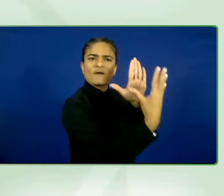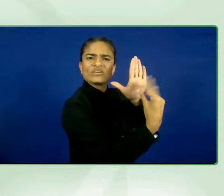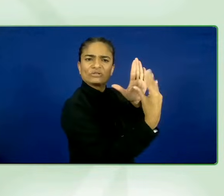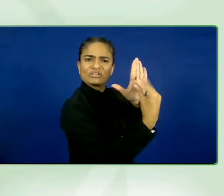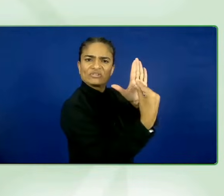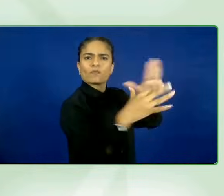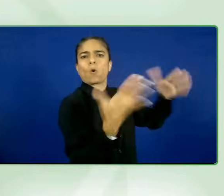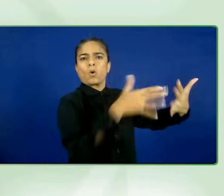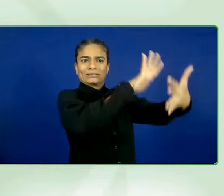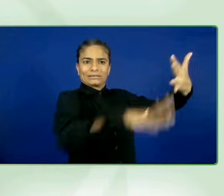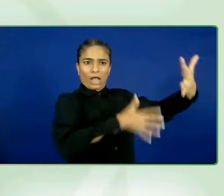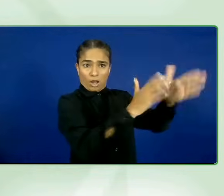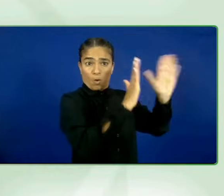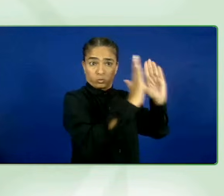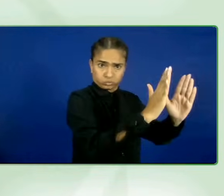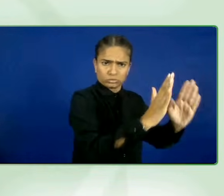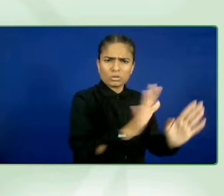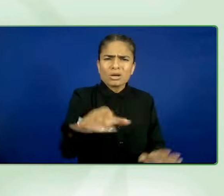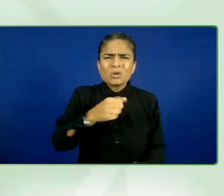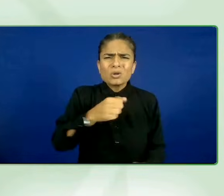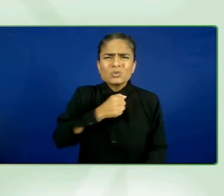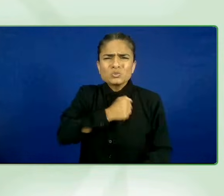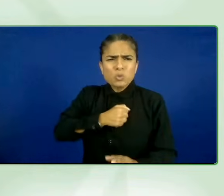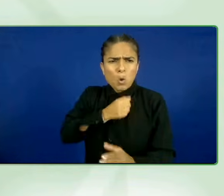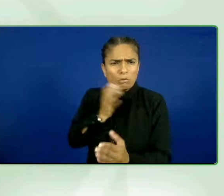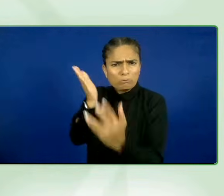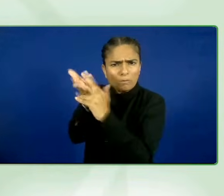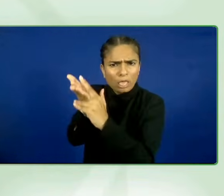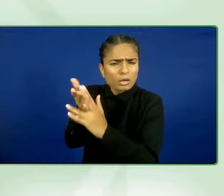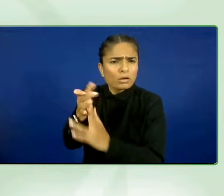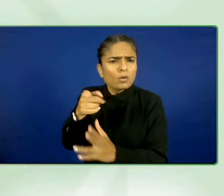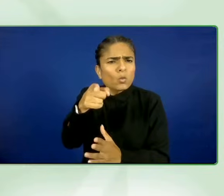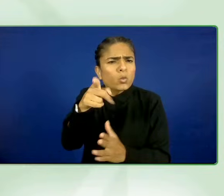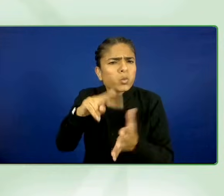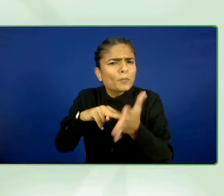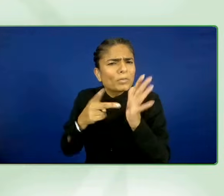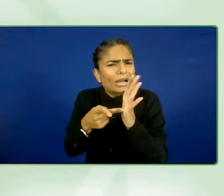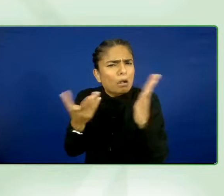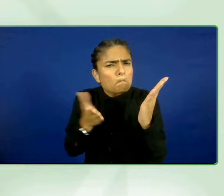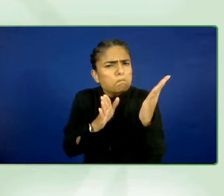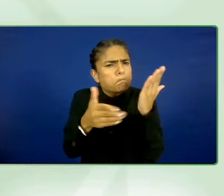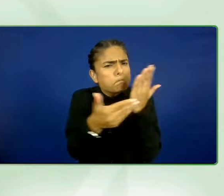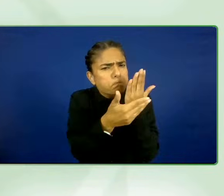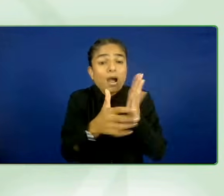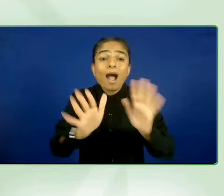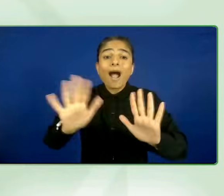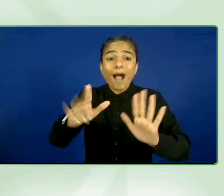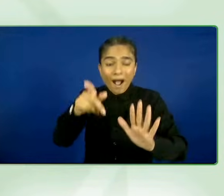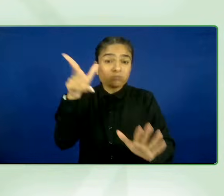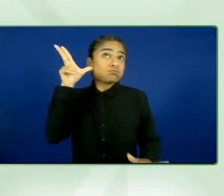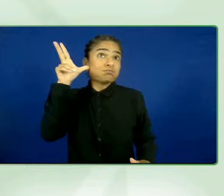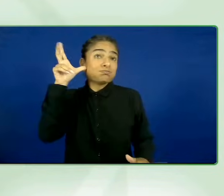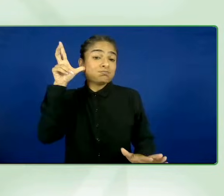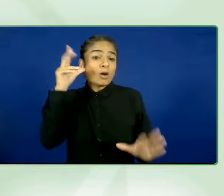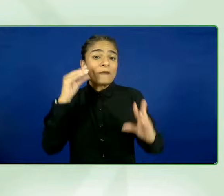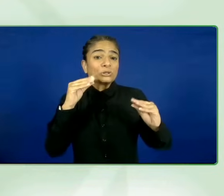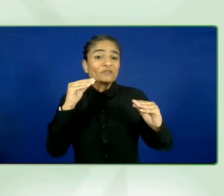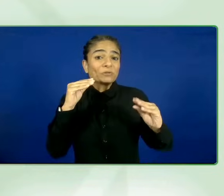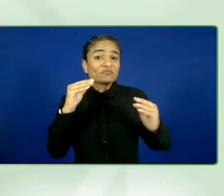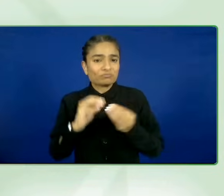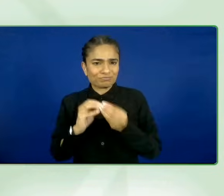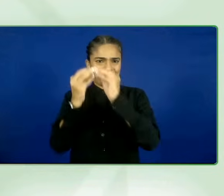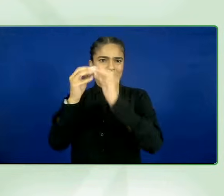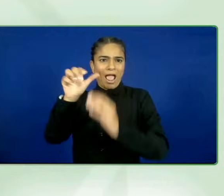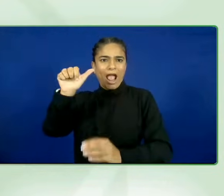creation of the audio description is done by AI, the transcribing and the placement, or? No. So audio description